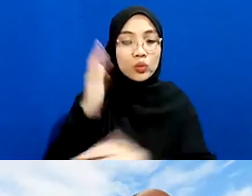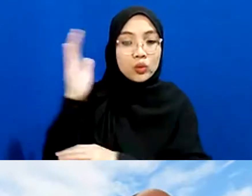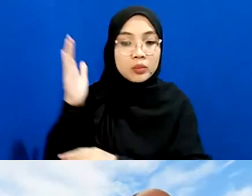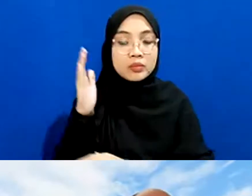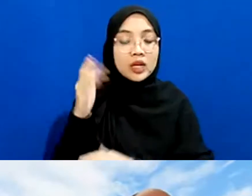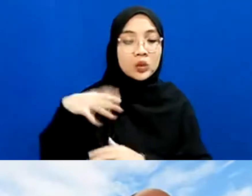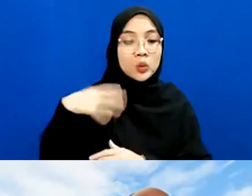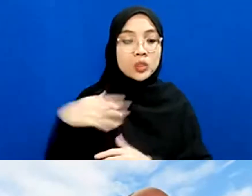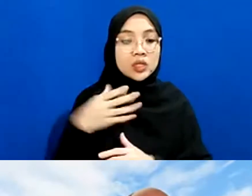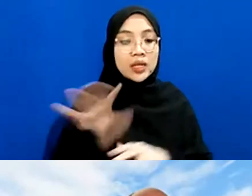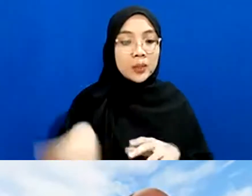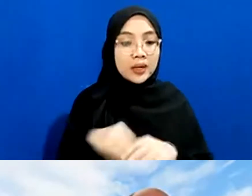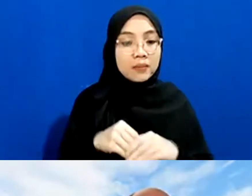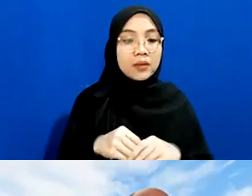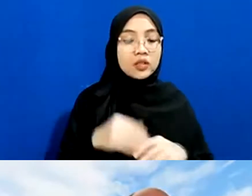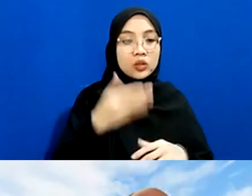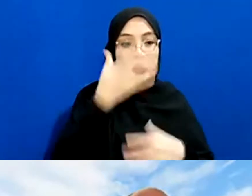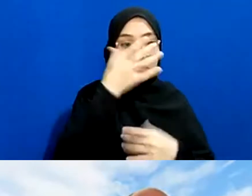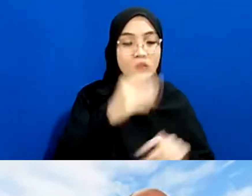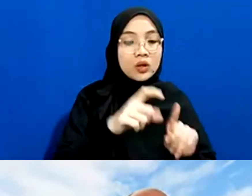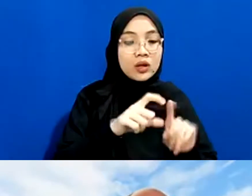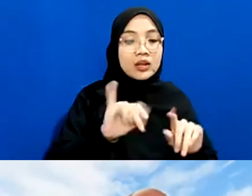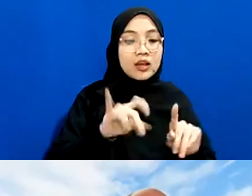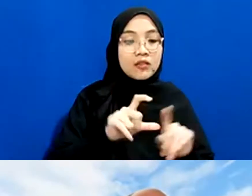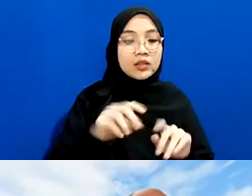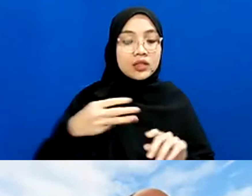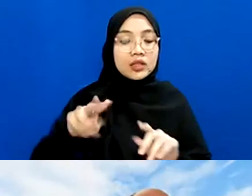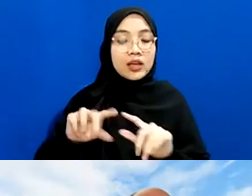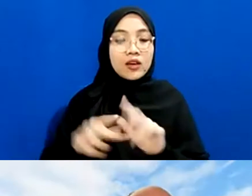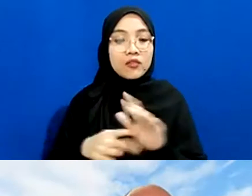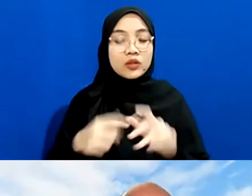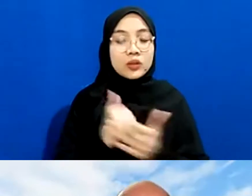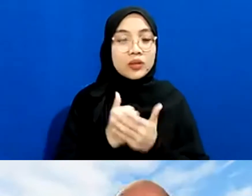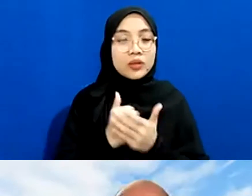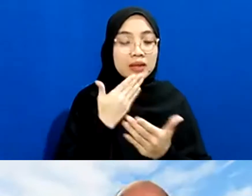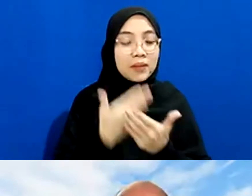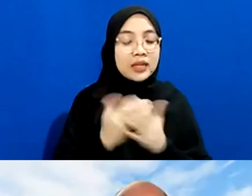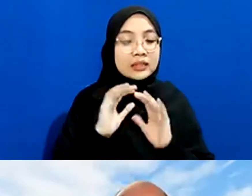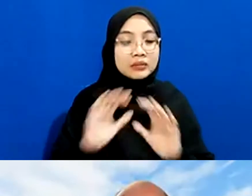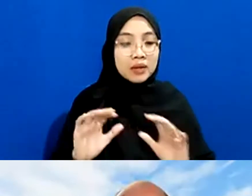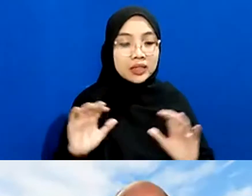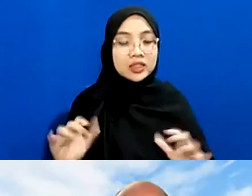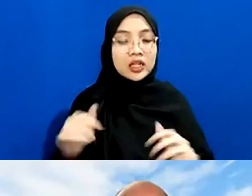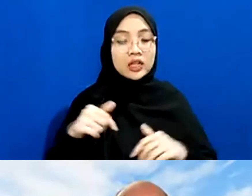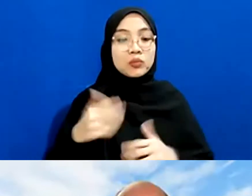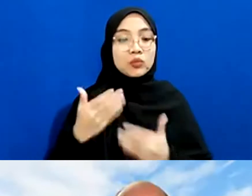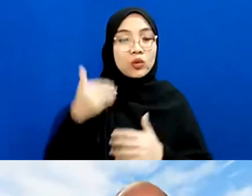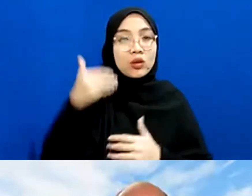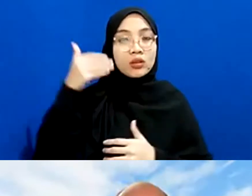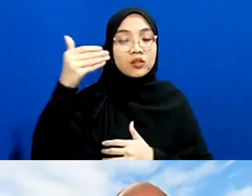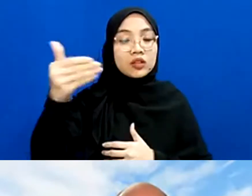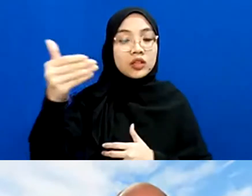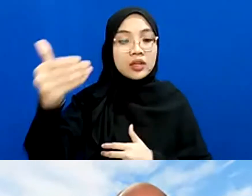Professor David Evans, thank you very much. We wish that in the future,